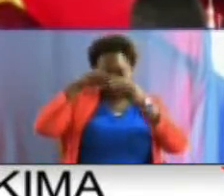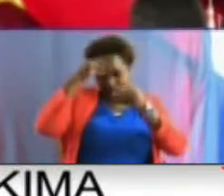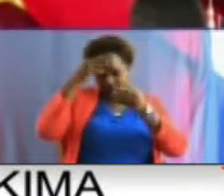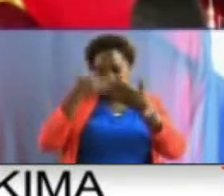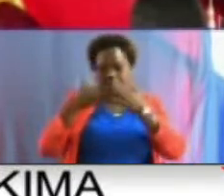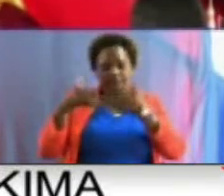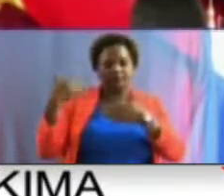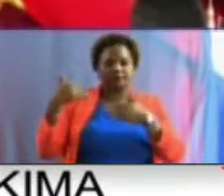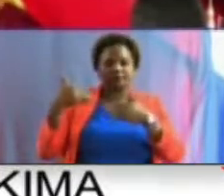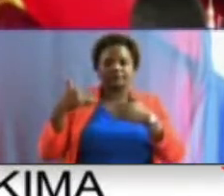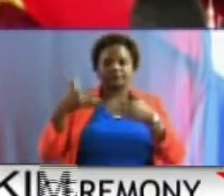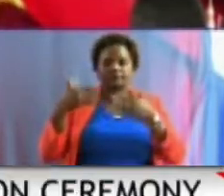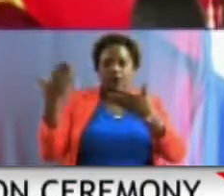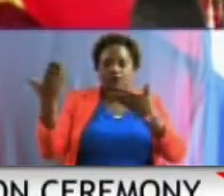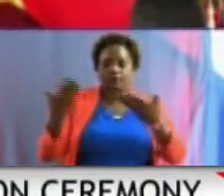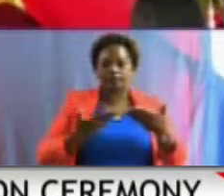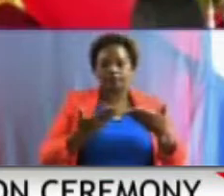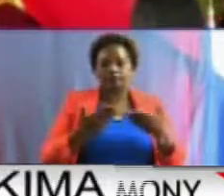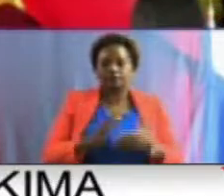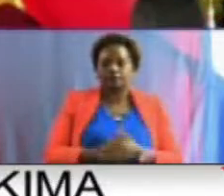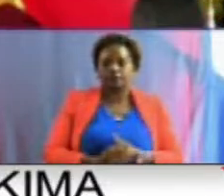Welcome.